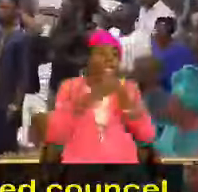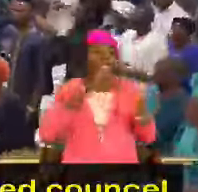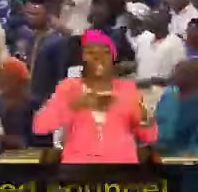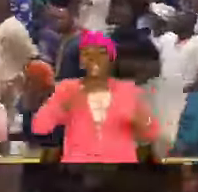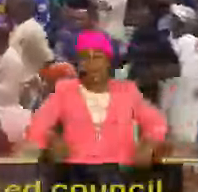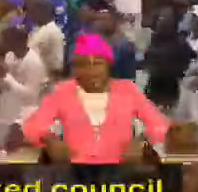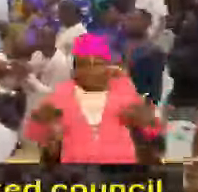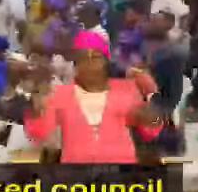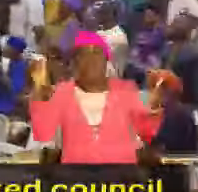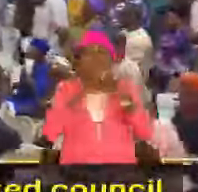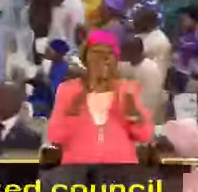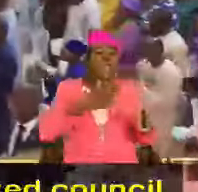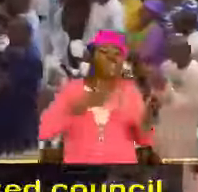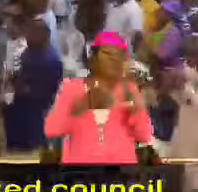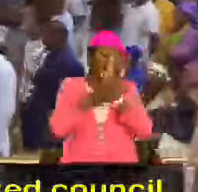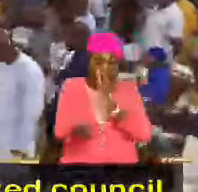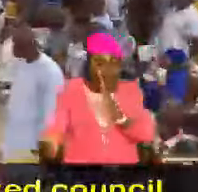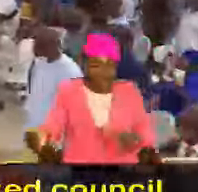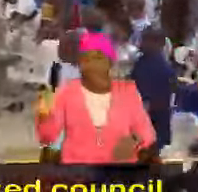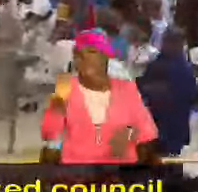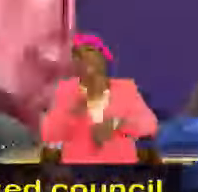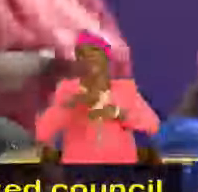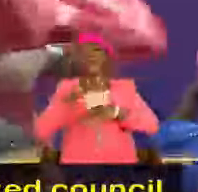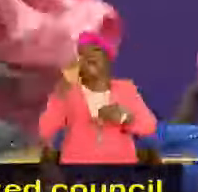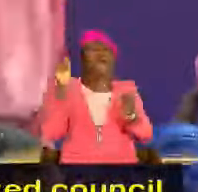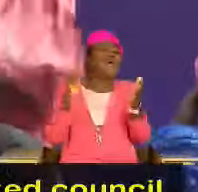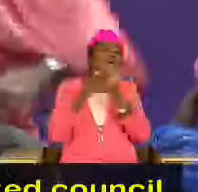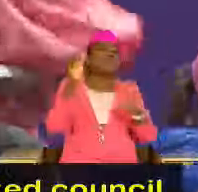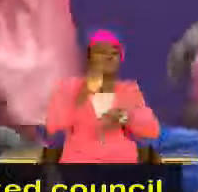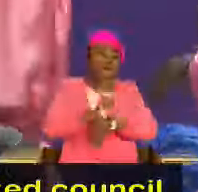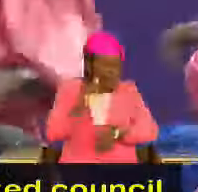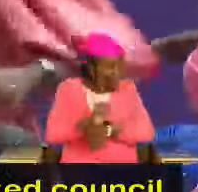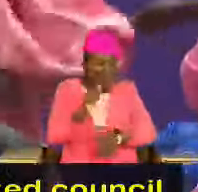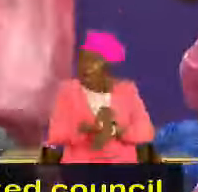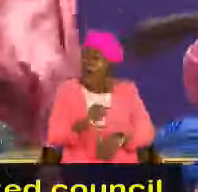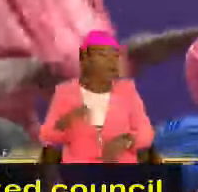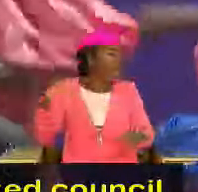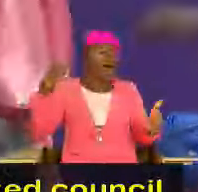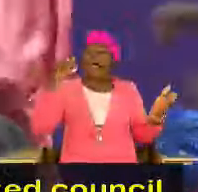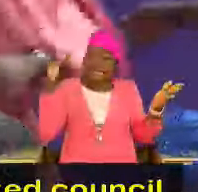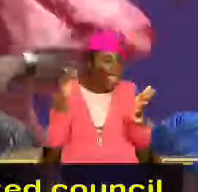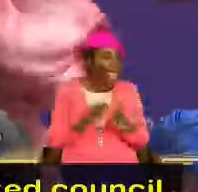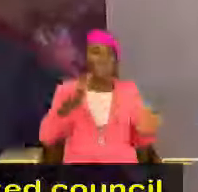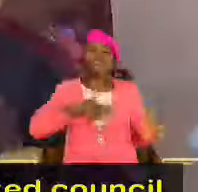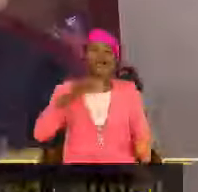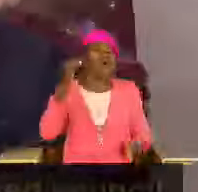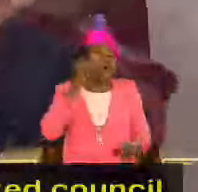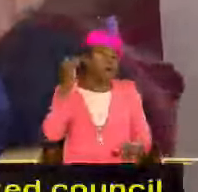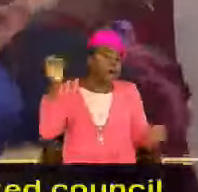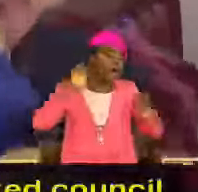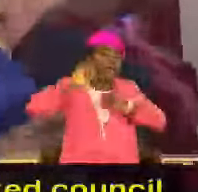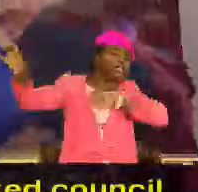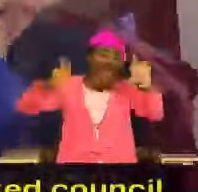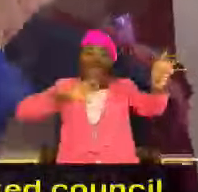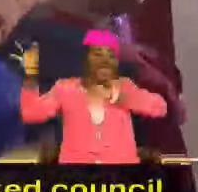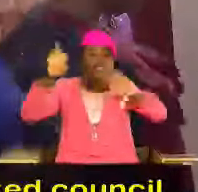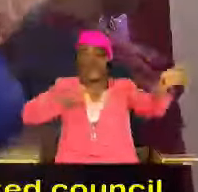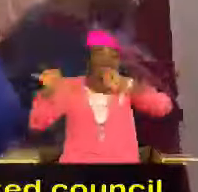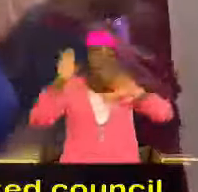Finance against your health scatter it scatter it scatter it scatter